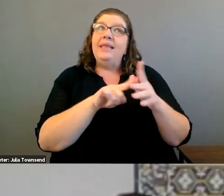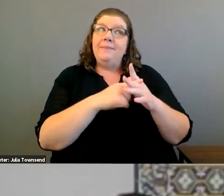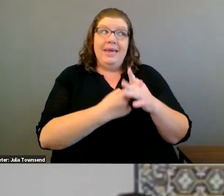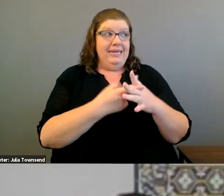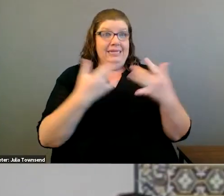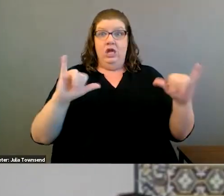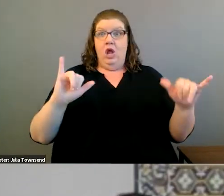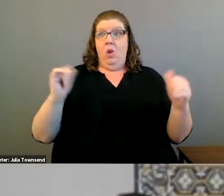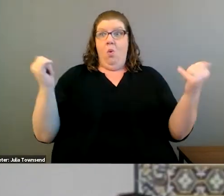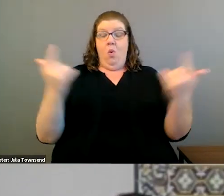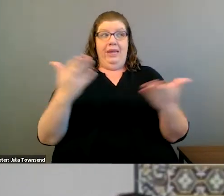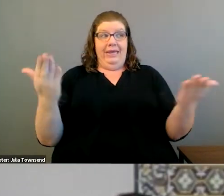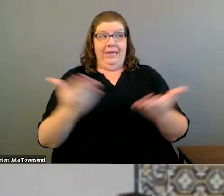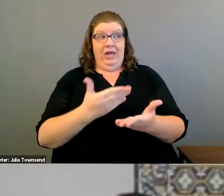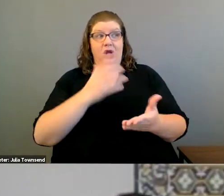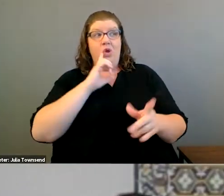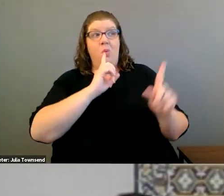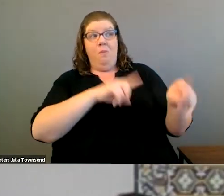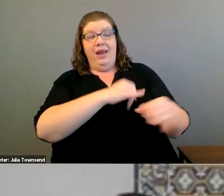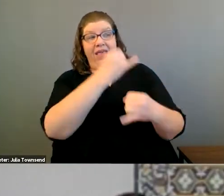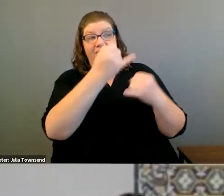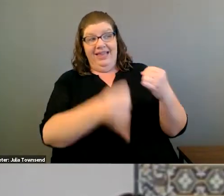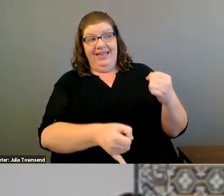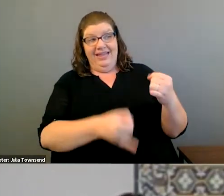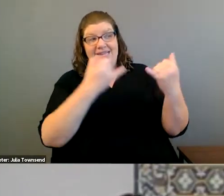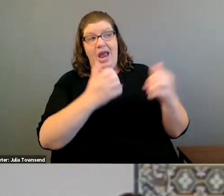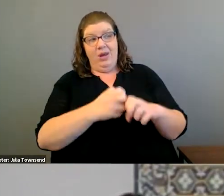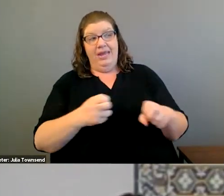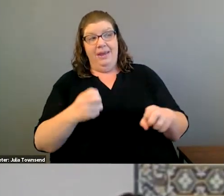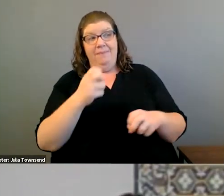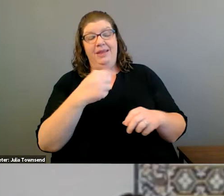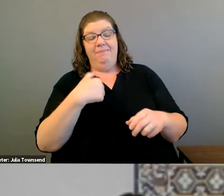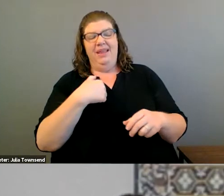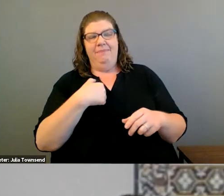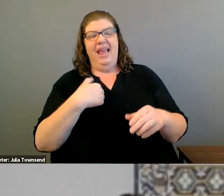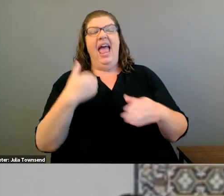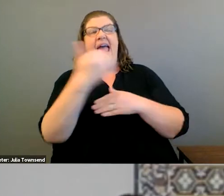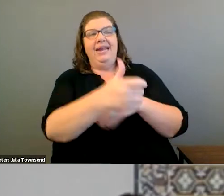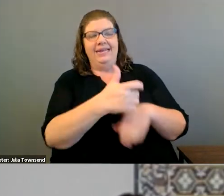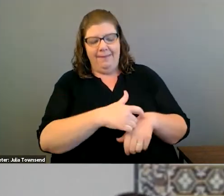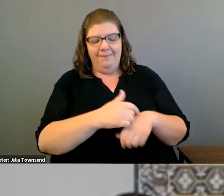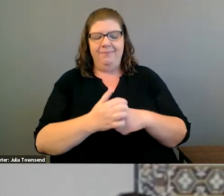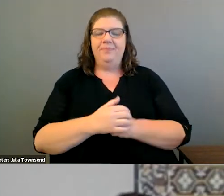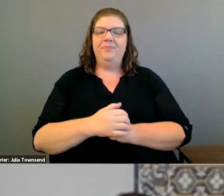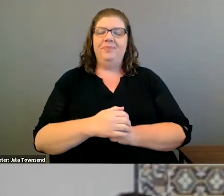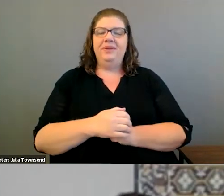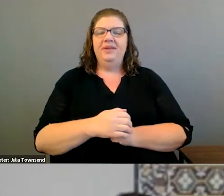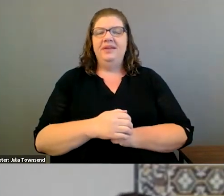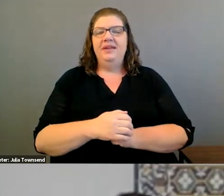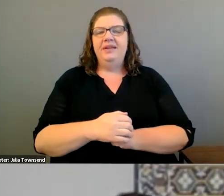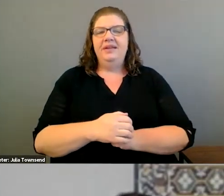you're always getting your reports at the very end. So now you're getting it ahead of time. Okay.